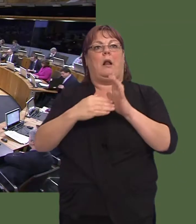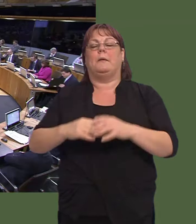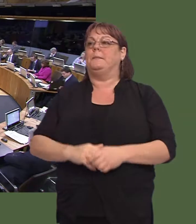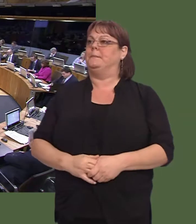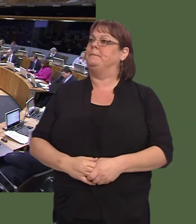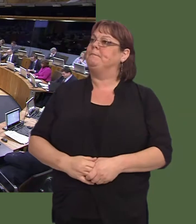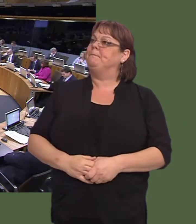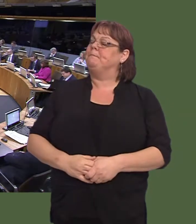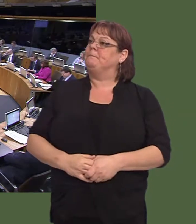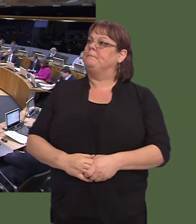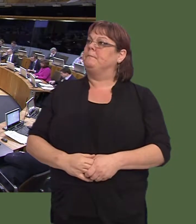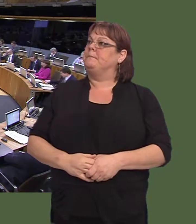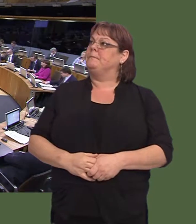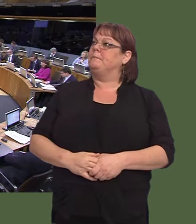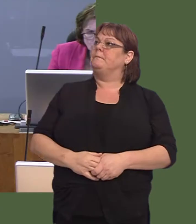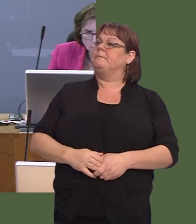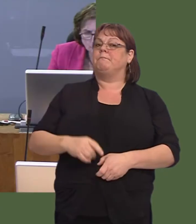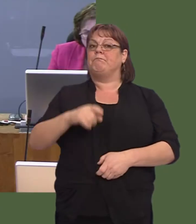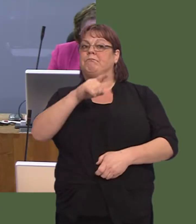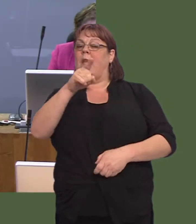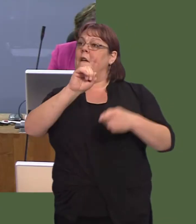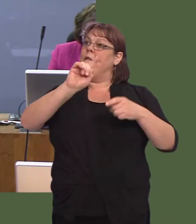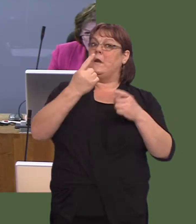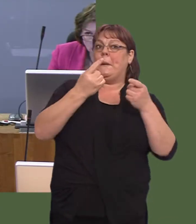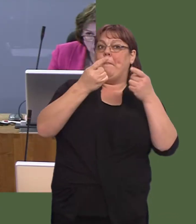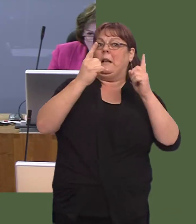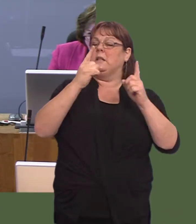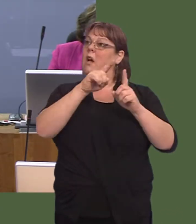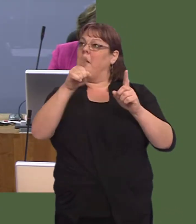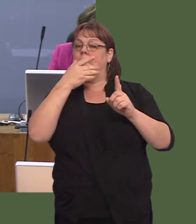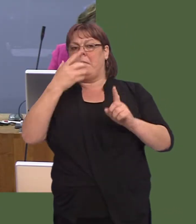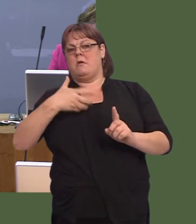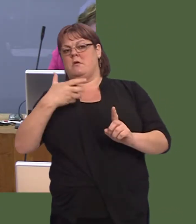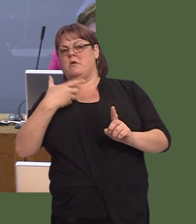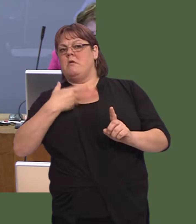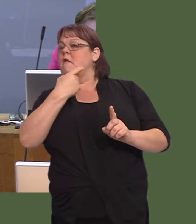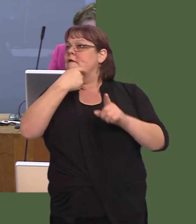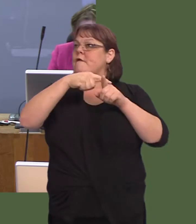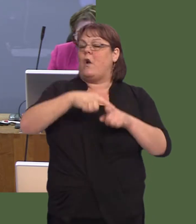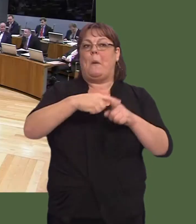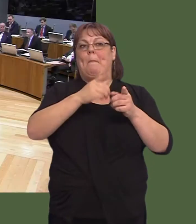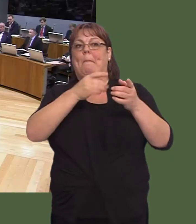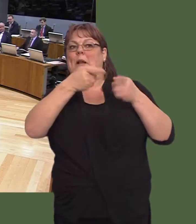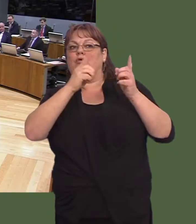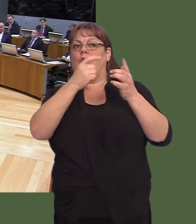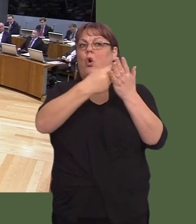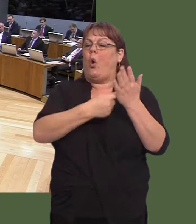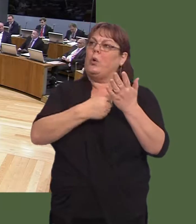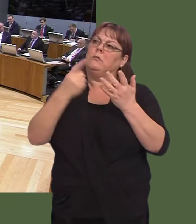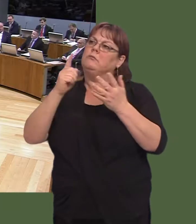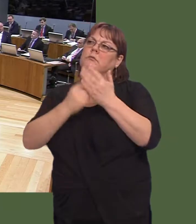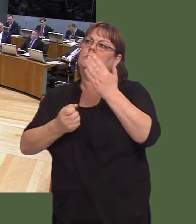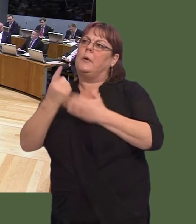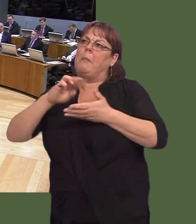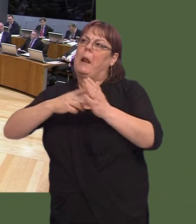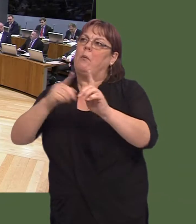Will the First Minister confirm the process for addressing complaints regarding the First Minister's adherence to the Ministerial Code? Yes, any complaints regarding adherence to the